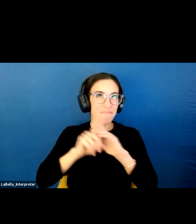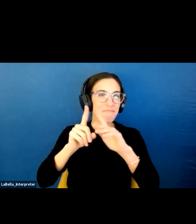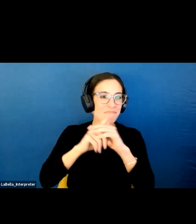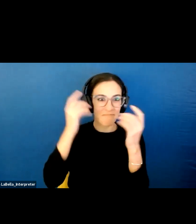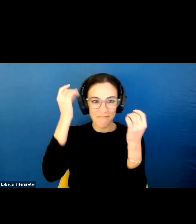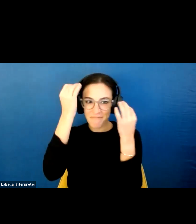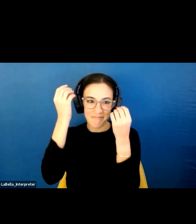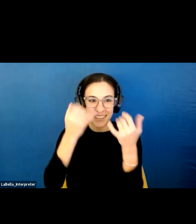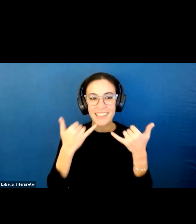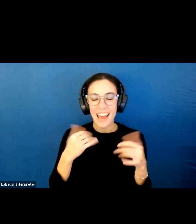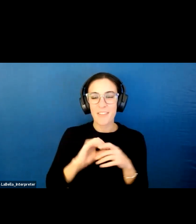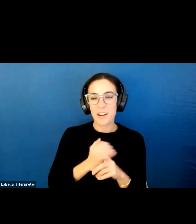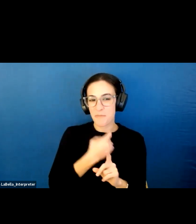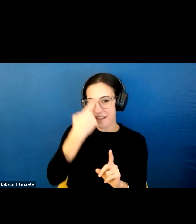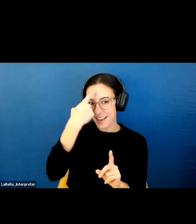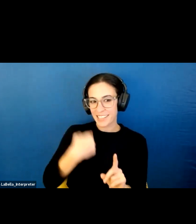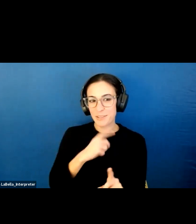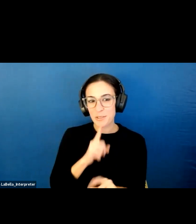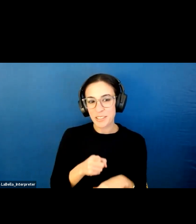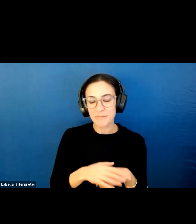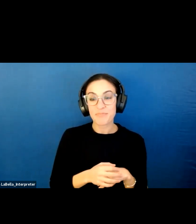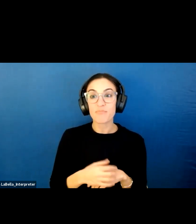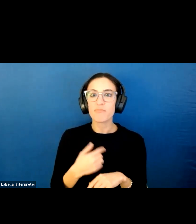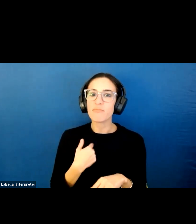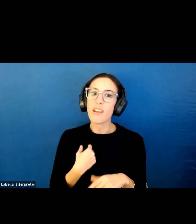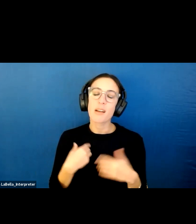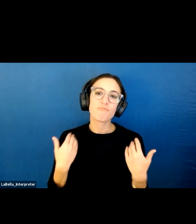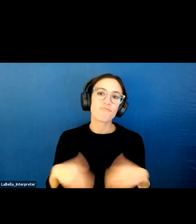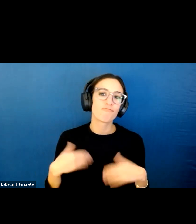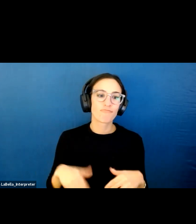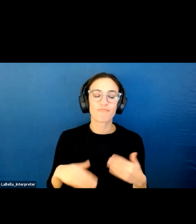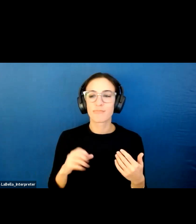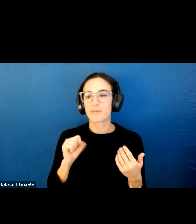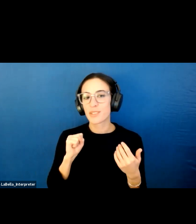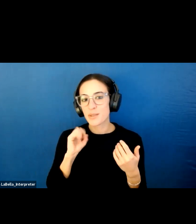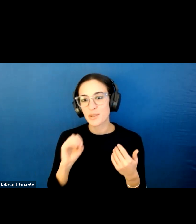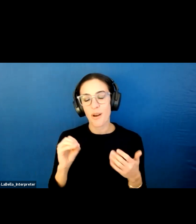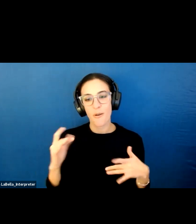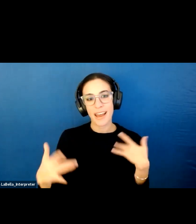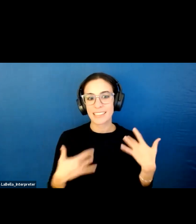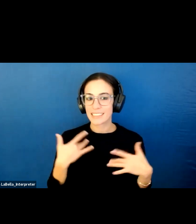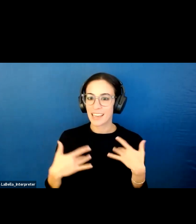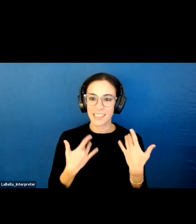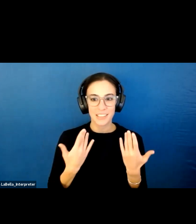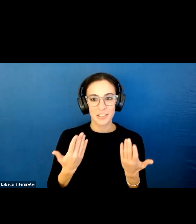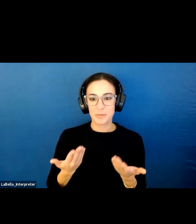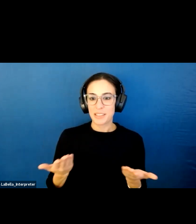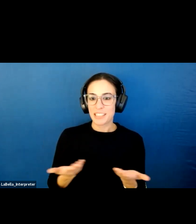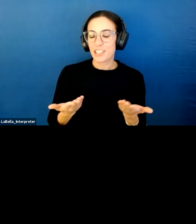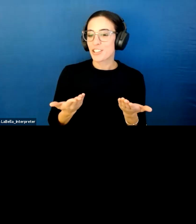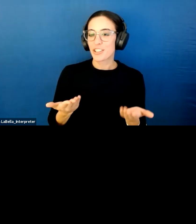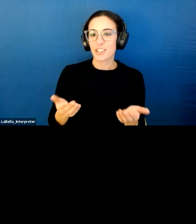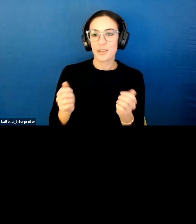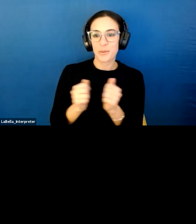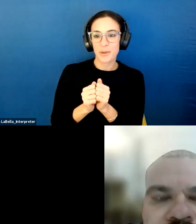sure. I am absolutely so excited to be joined today